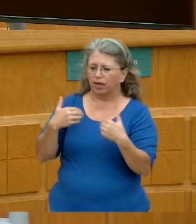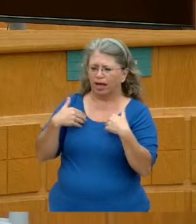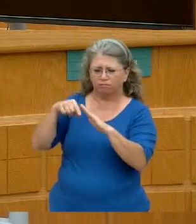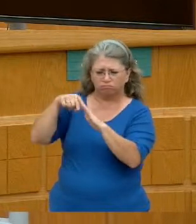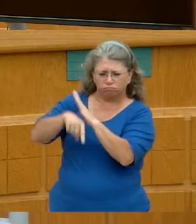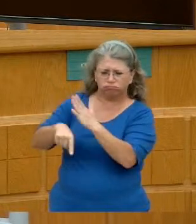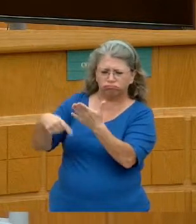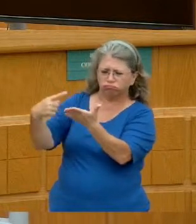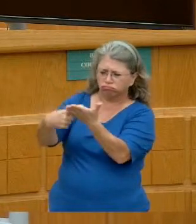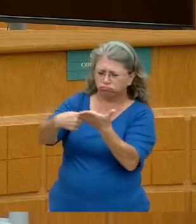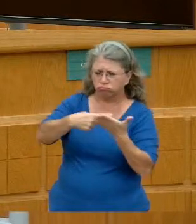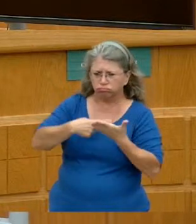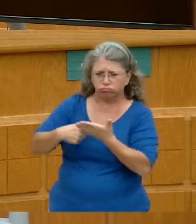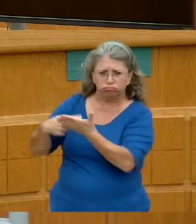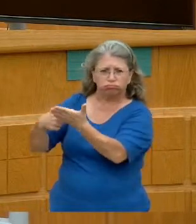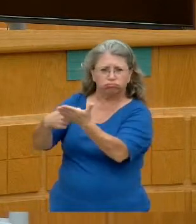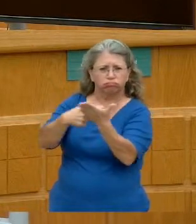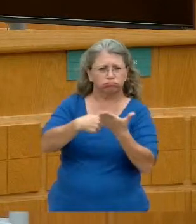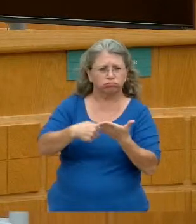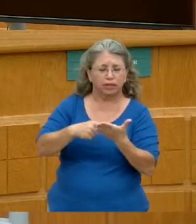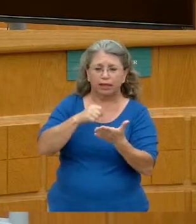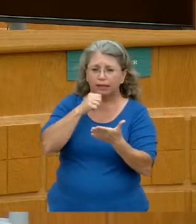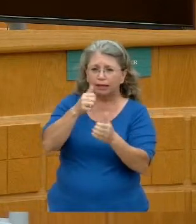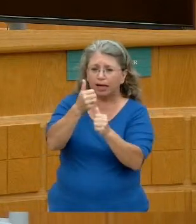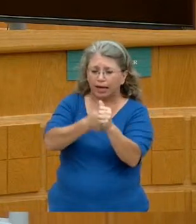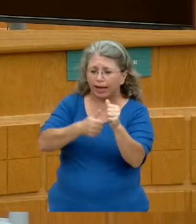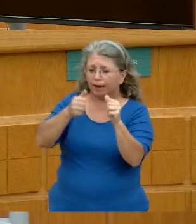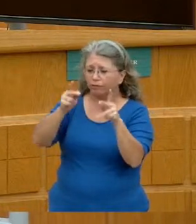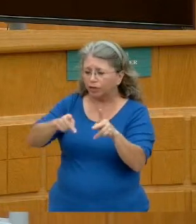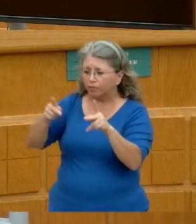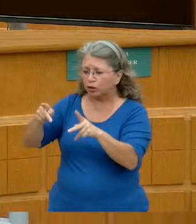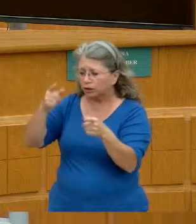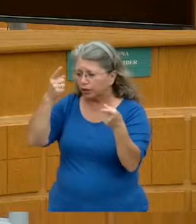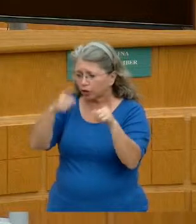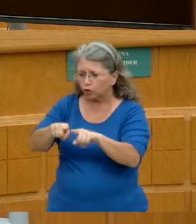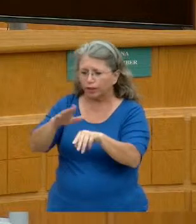and it was, not everybody agreed on every little part, but the